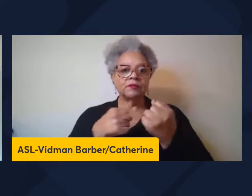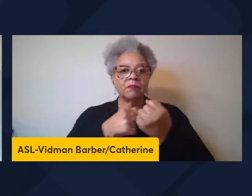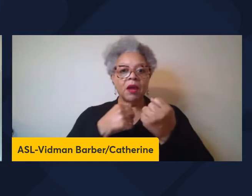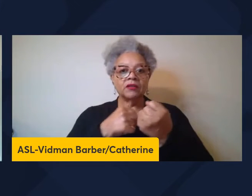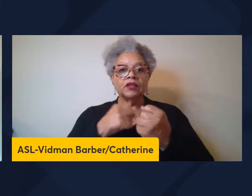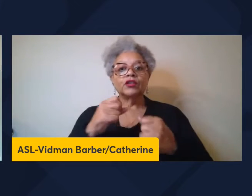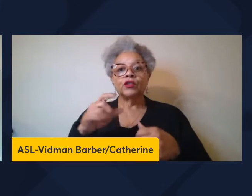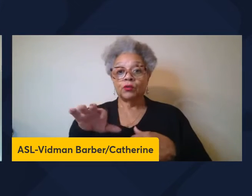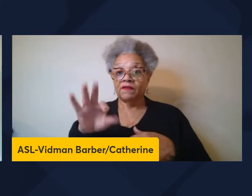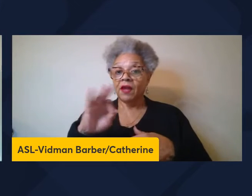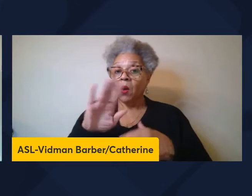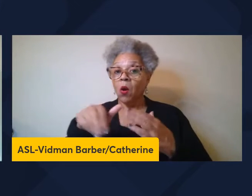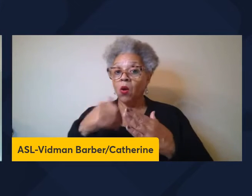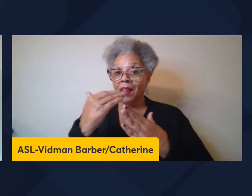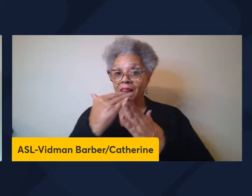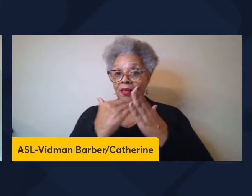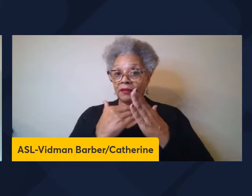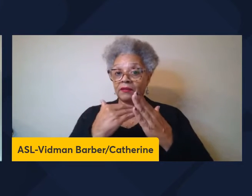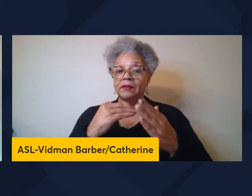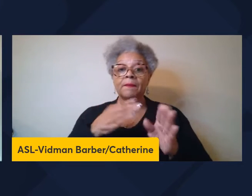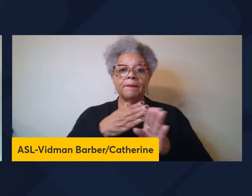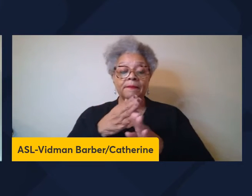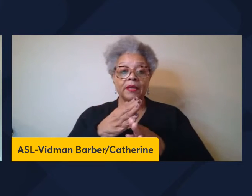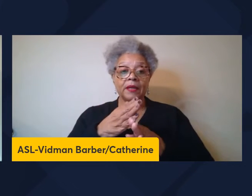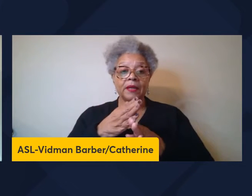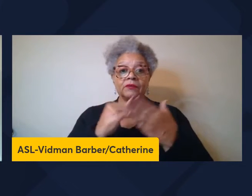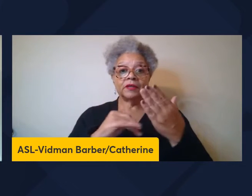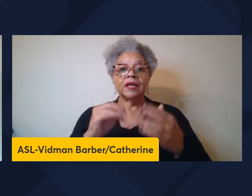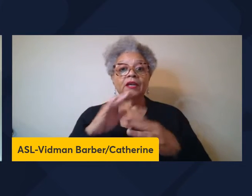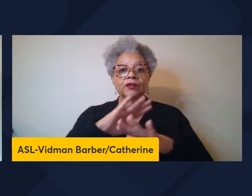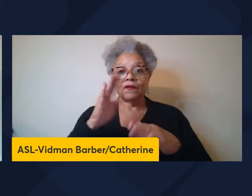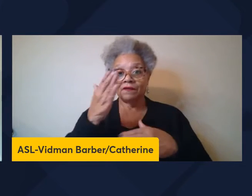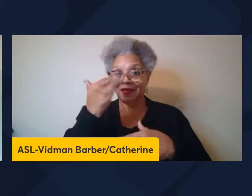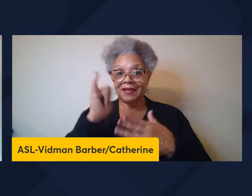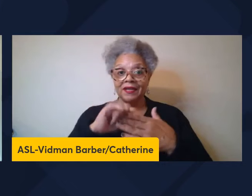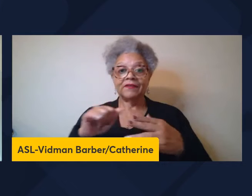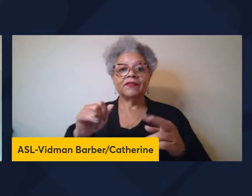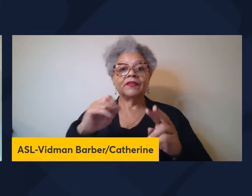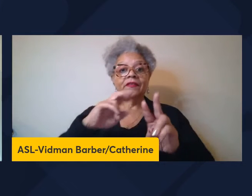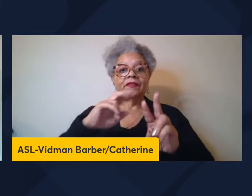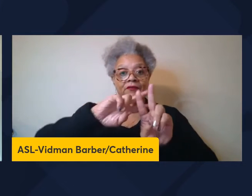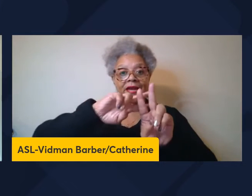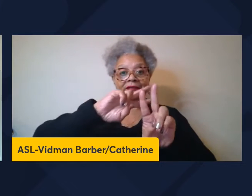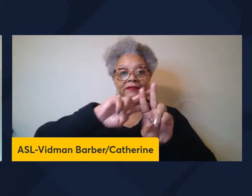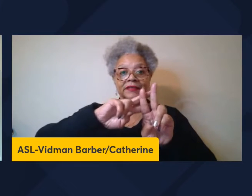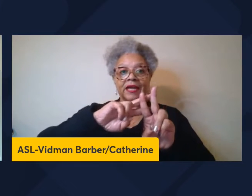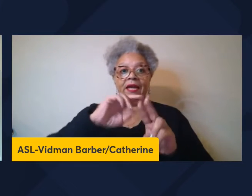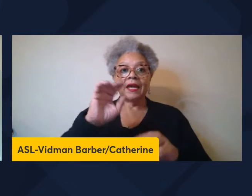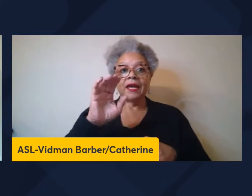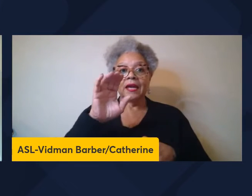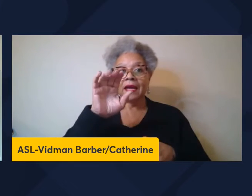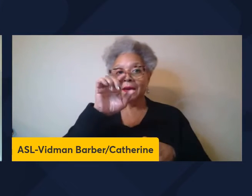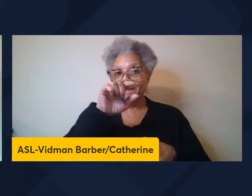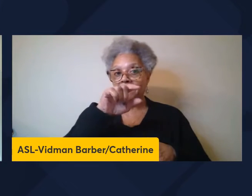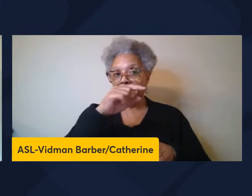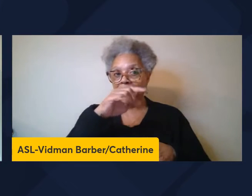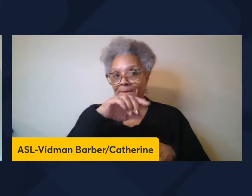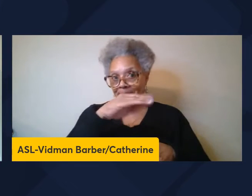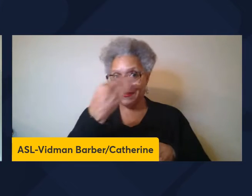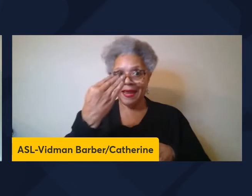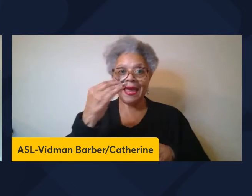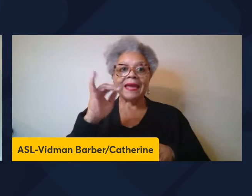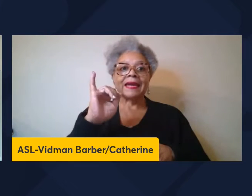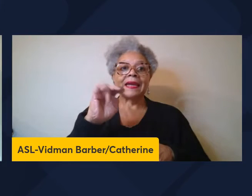website. And please don't forget to tweet about our session today using the hashtag Black in Immuno Week. Make sure every word is capitalized for